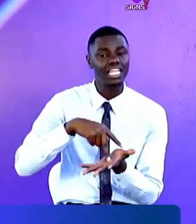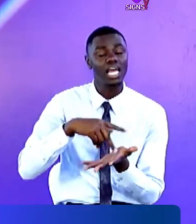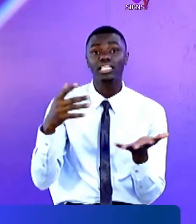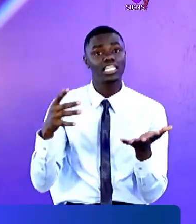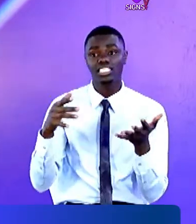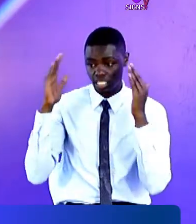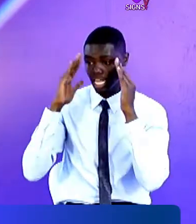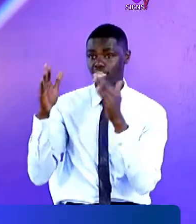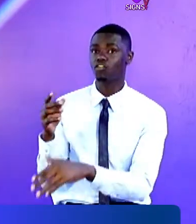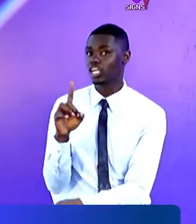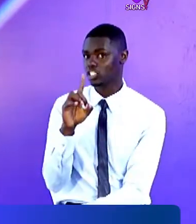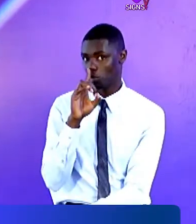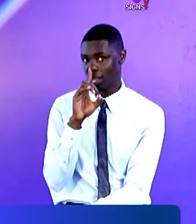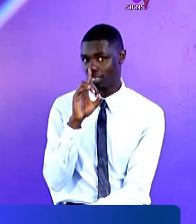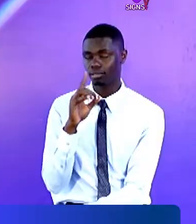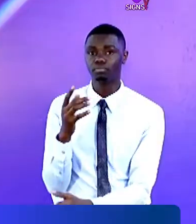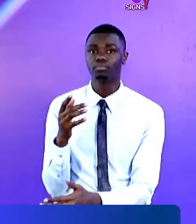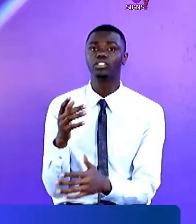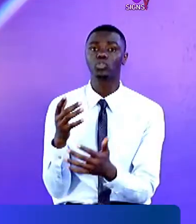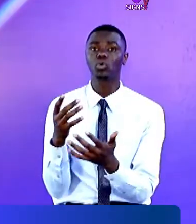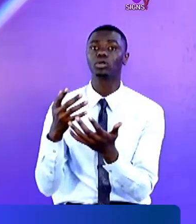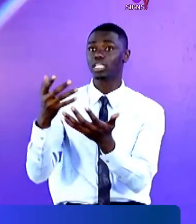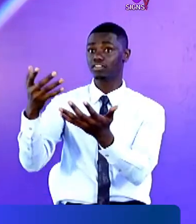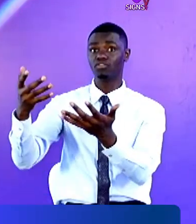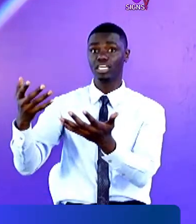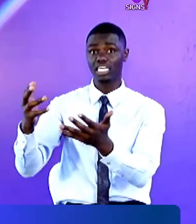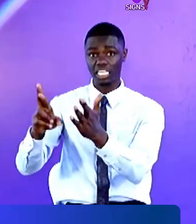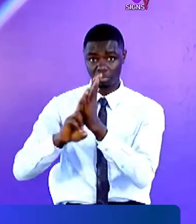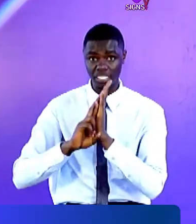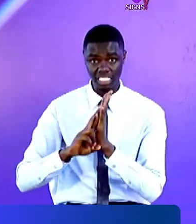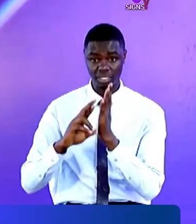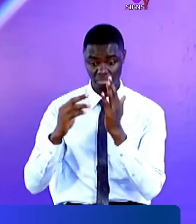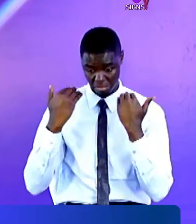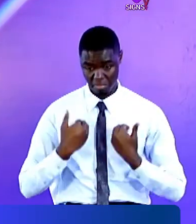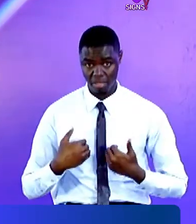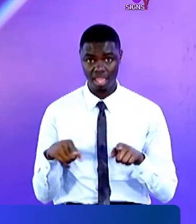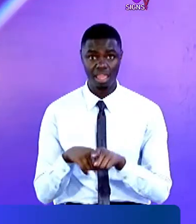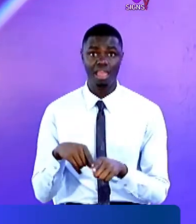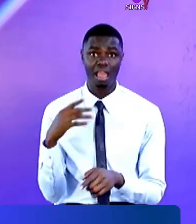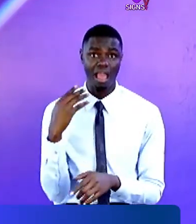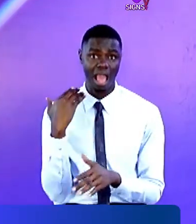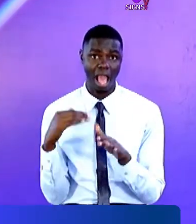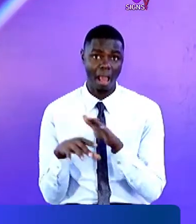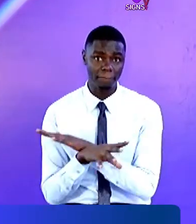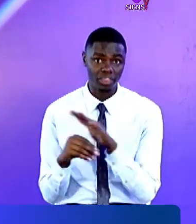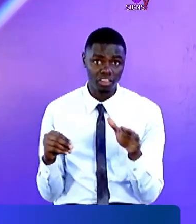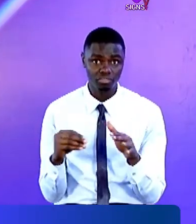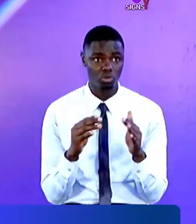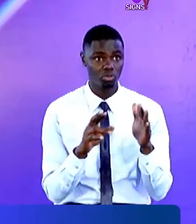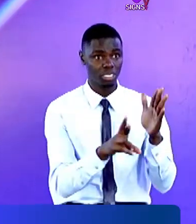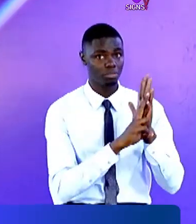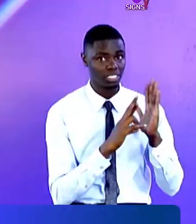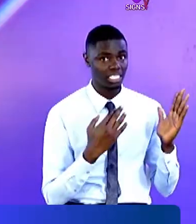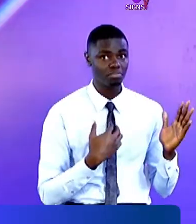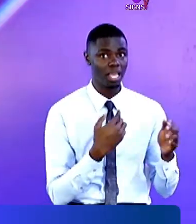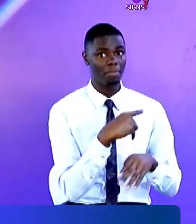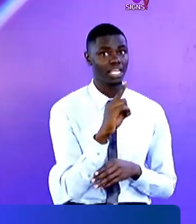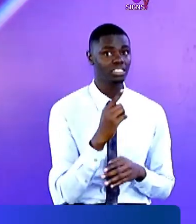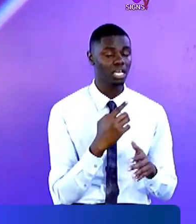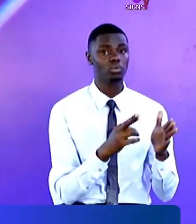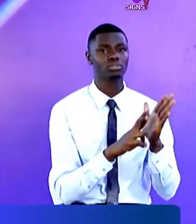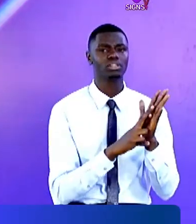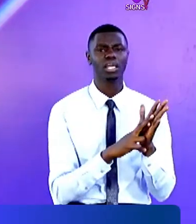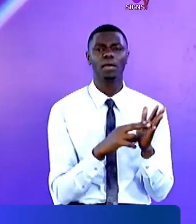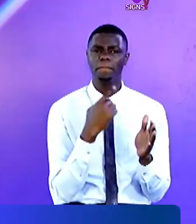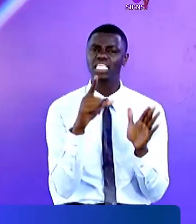is. So when someone says, represent me, I'm a thief, I represent you. Represent me, I'm right, I represent you. I'm not saying they should